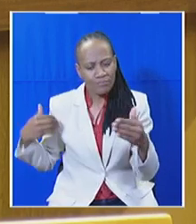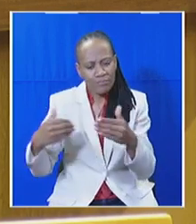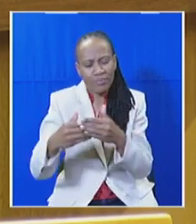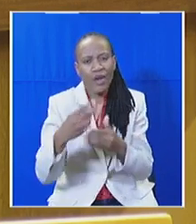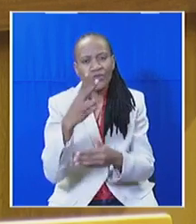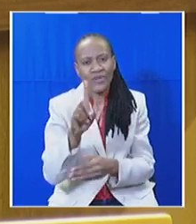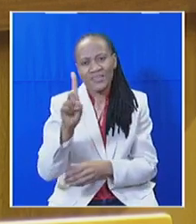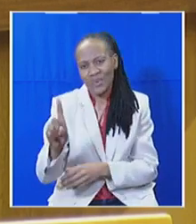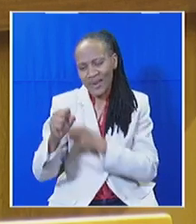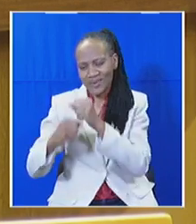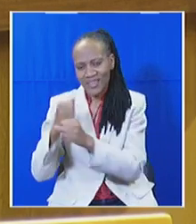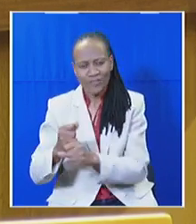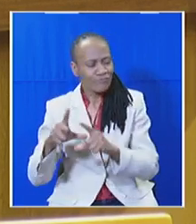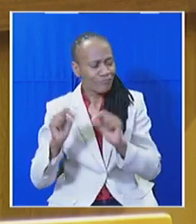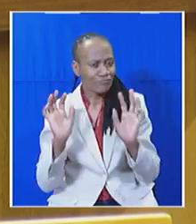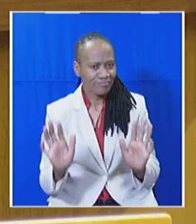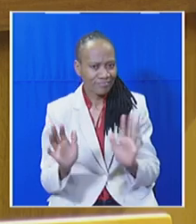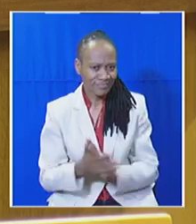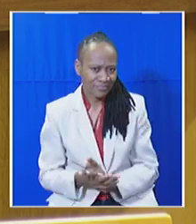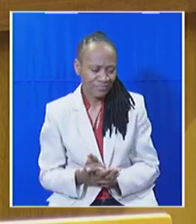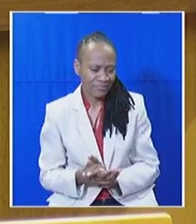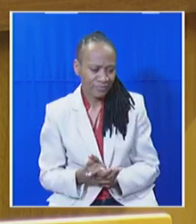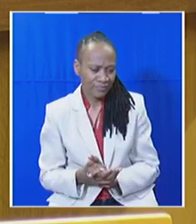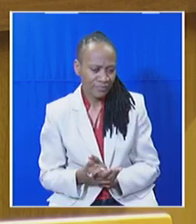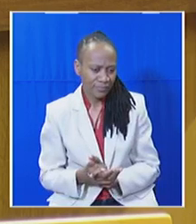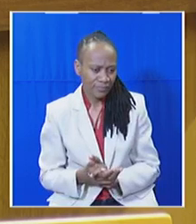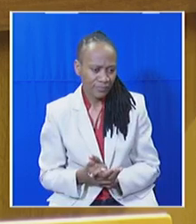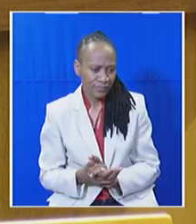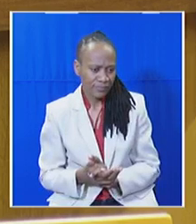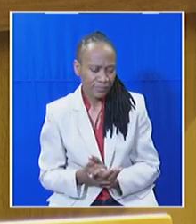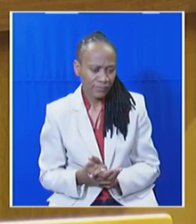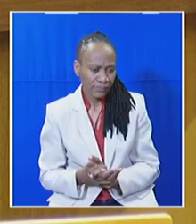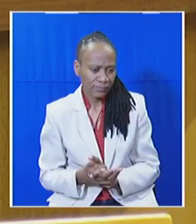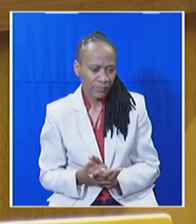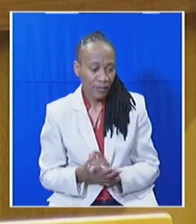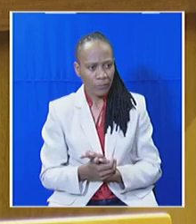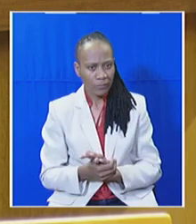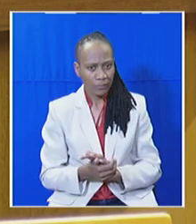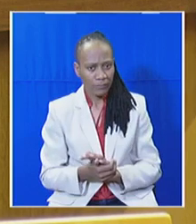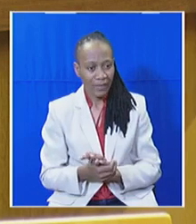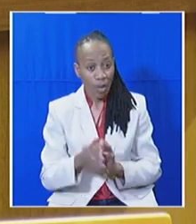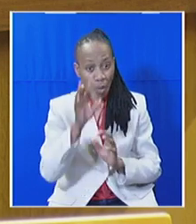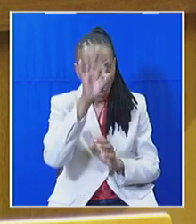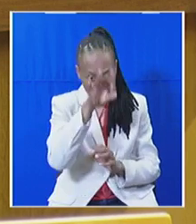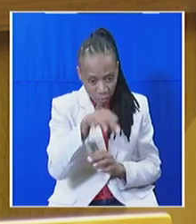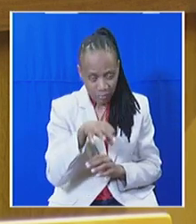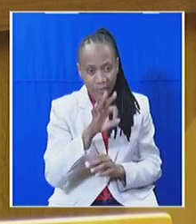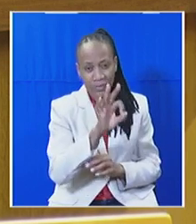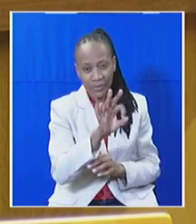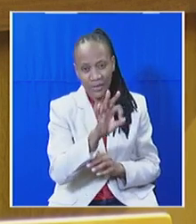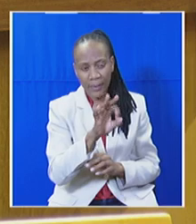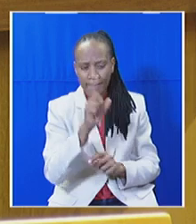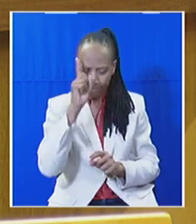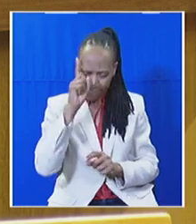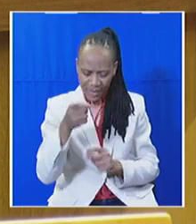democracy. They attest to the government's unequivocal are obliged